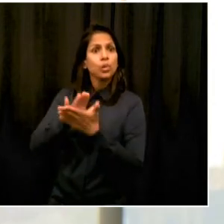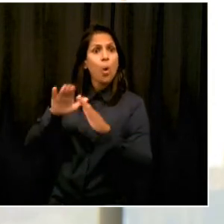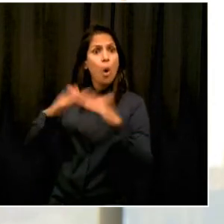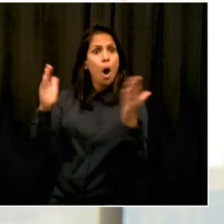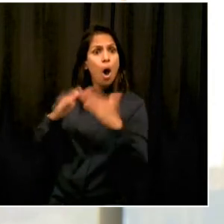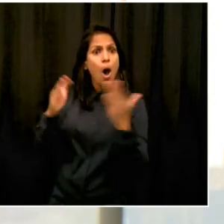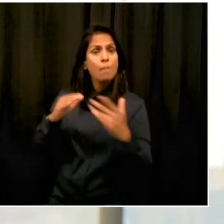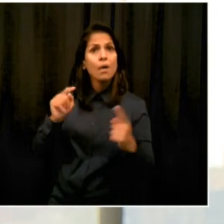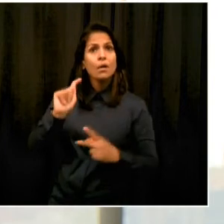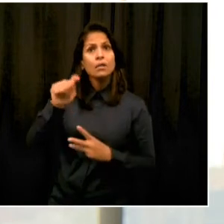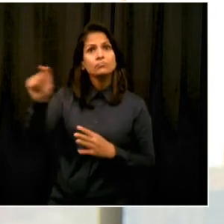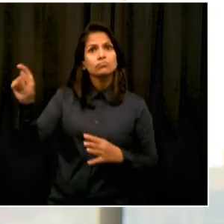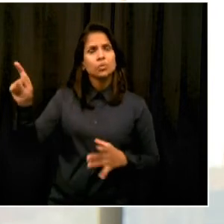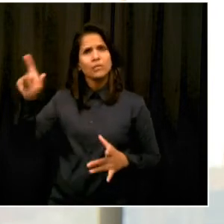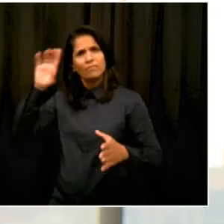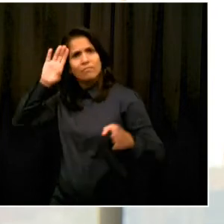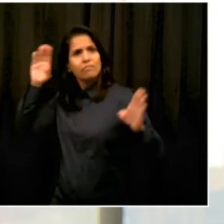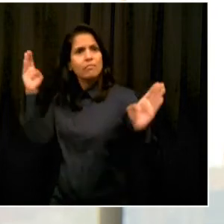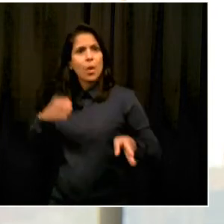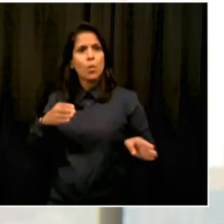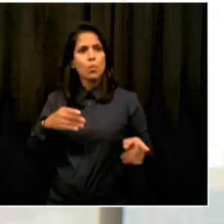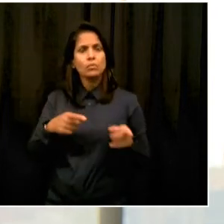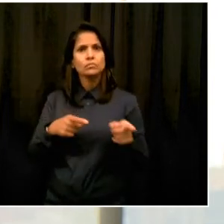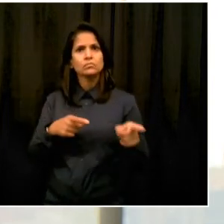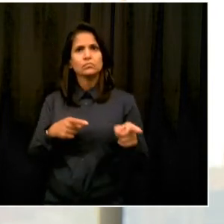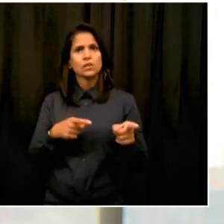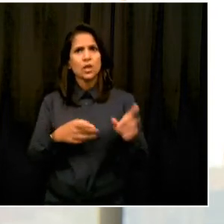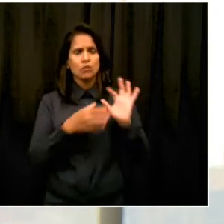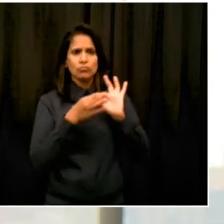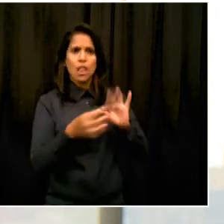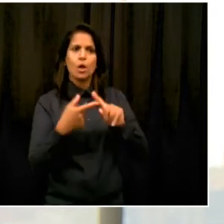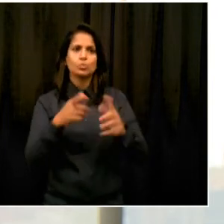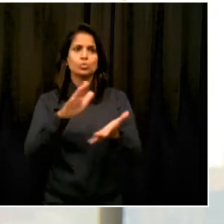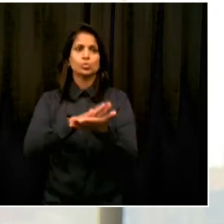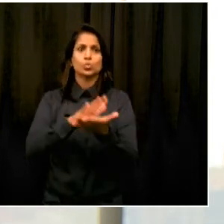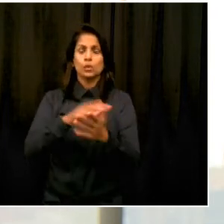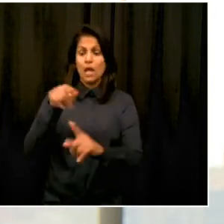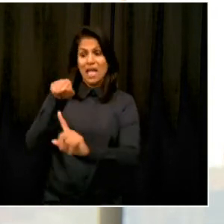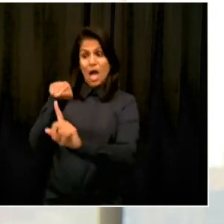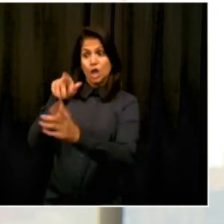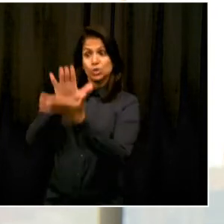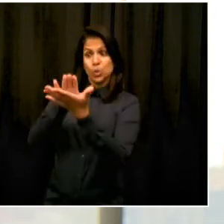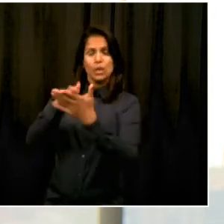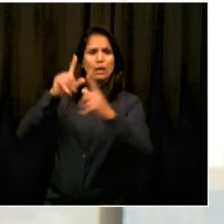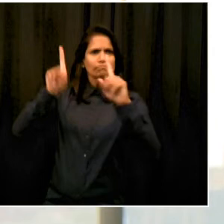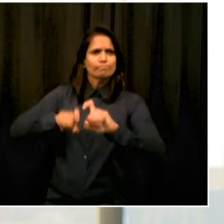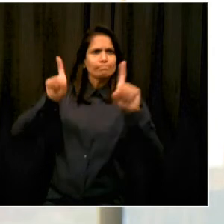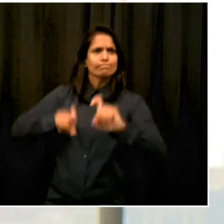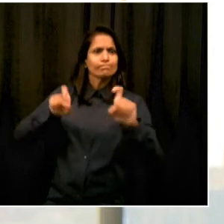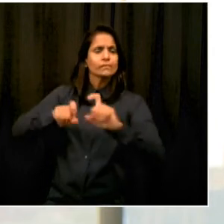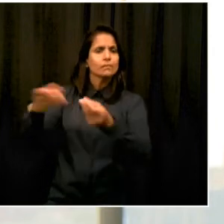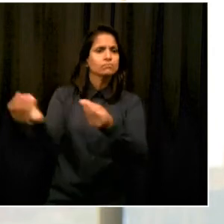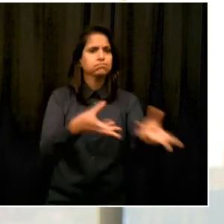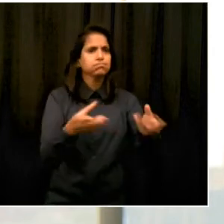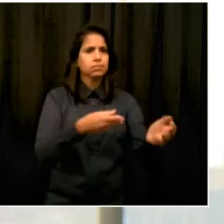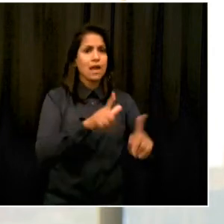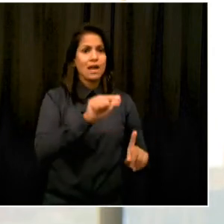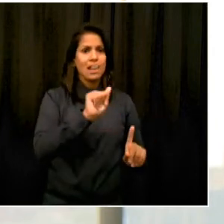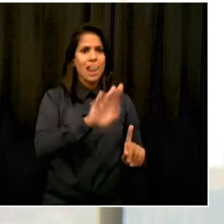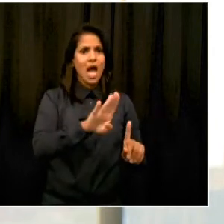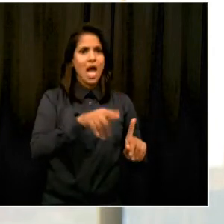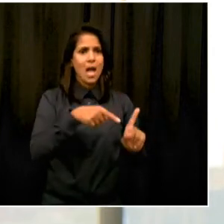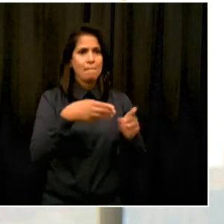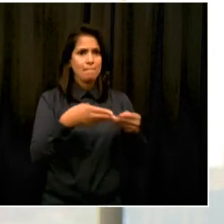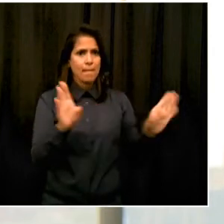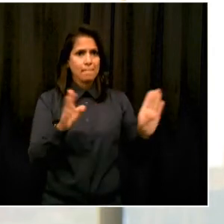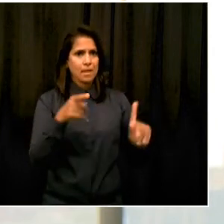to the national dynamics too much. And this is why I say we still don't have a coherent national system here. So I do want to keep encouraging all New